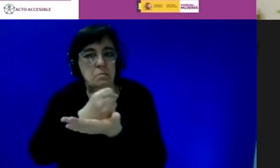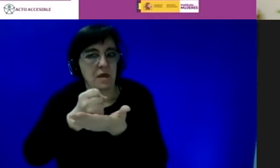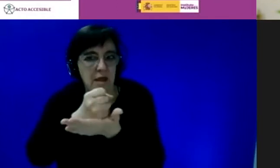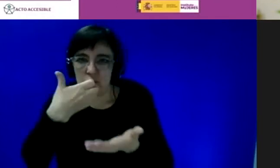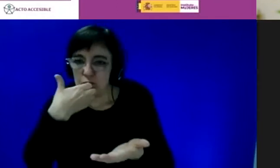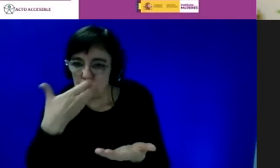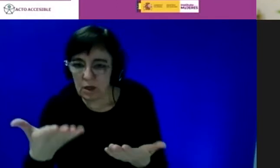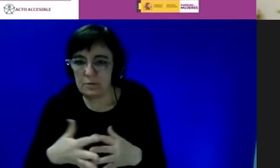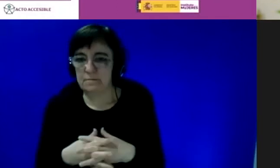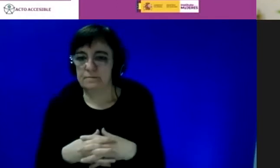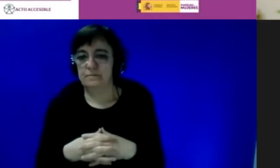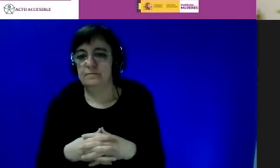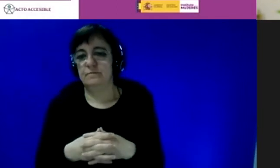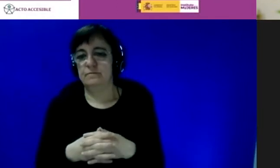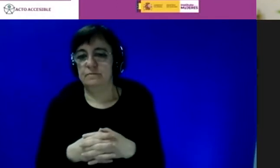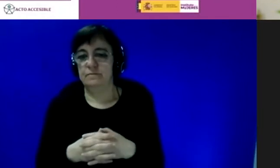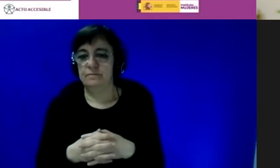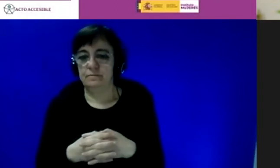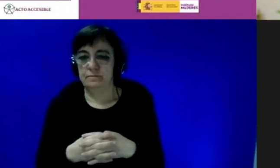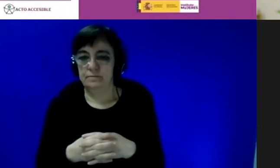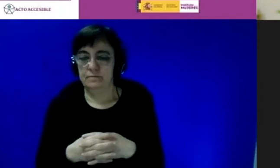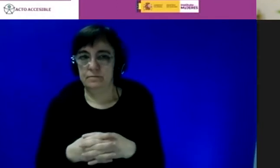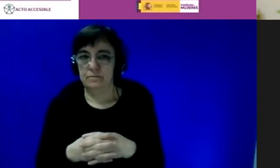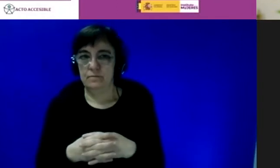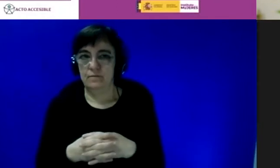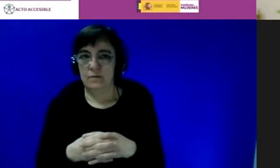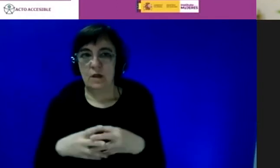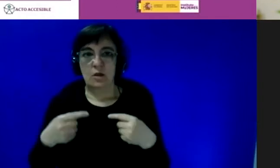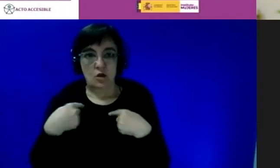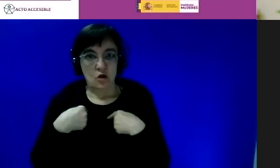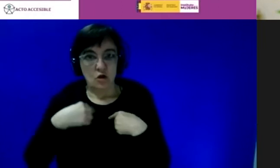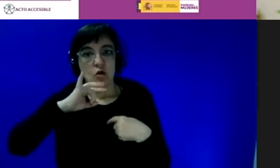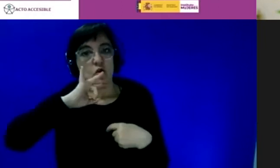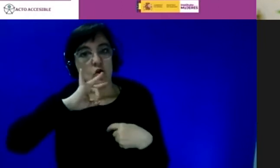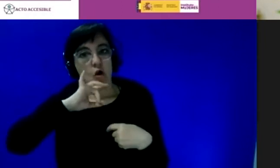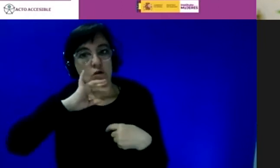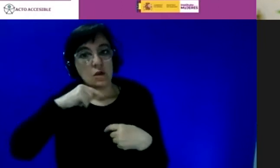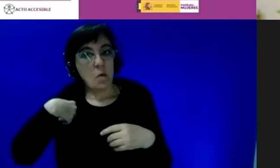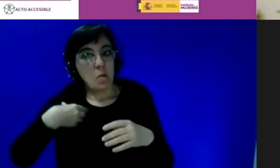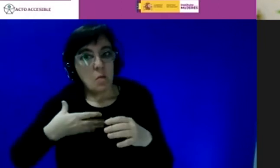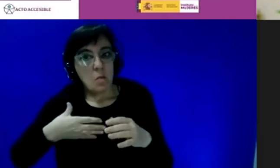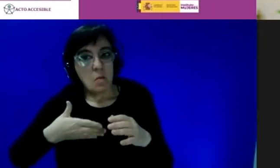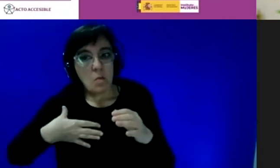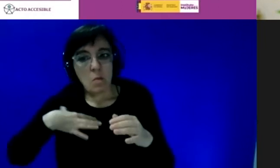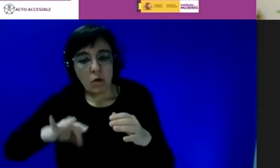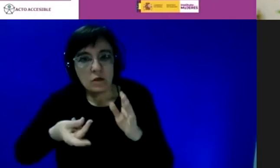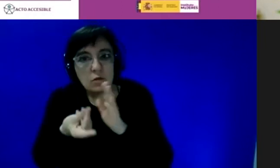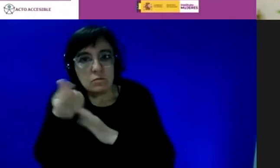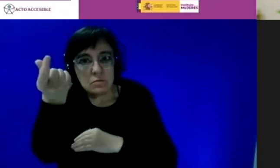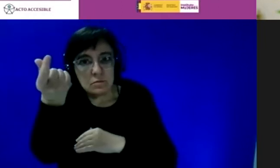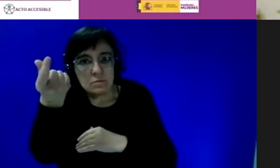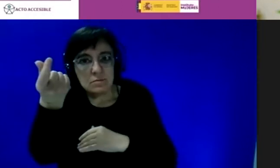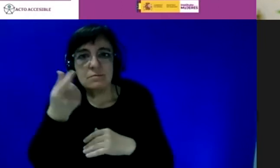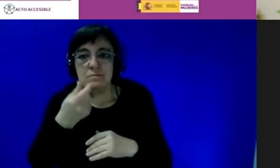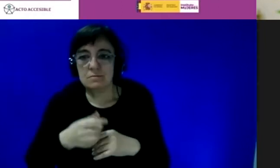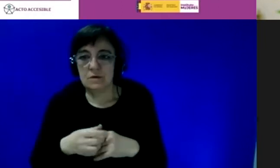for them's life. Yes, I'm happy that I live in Ukraine and I have no medicine for my